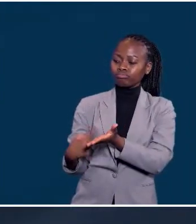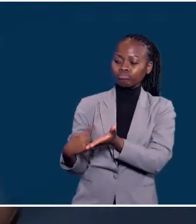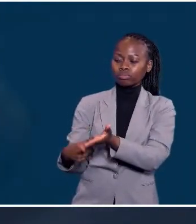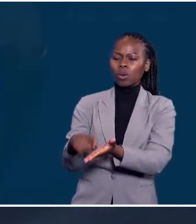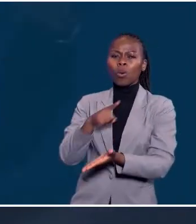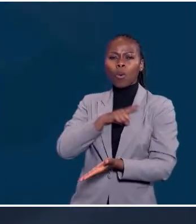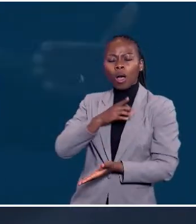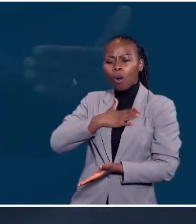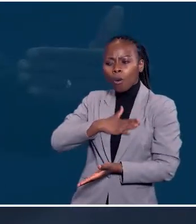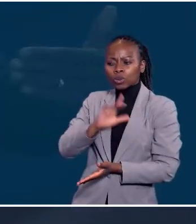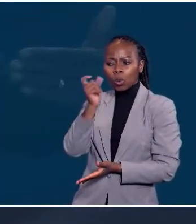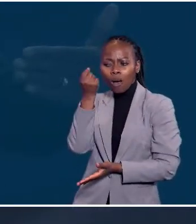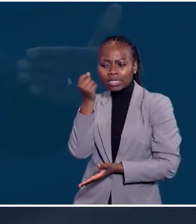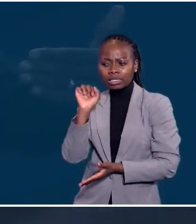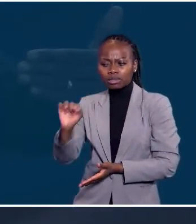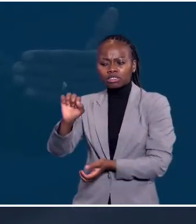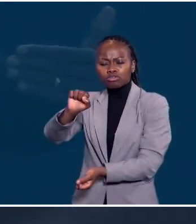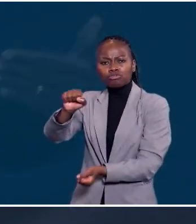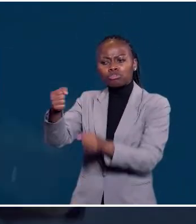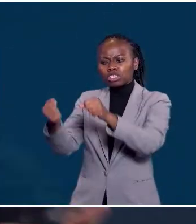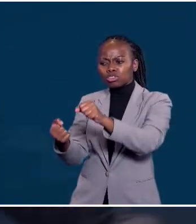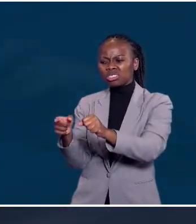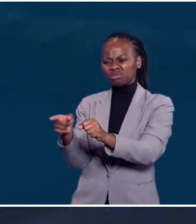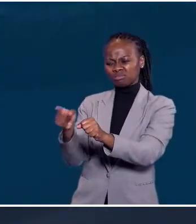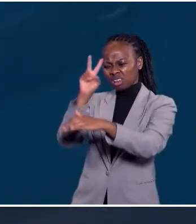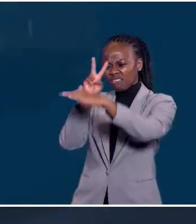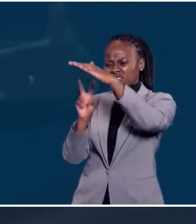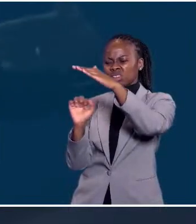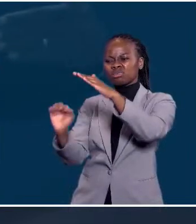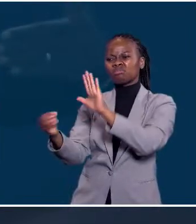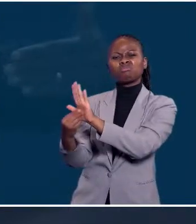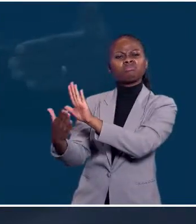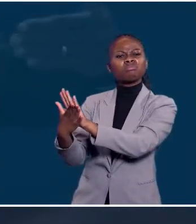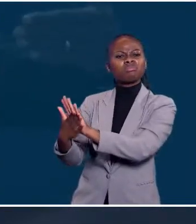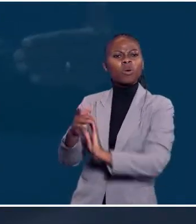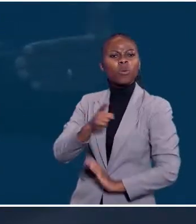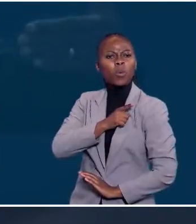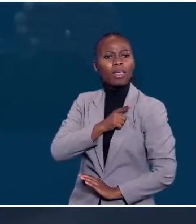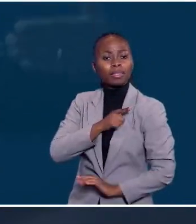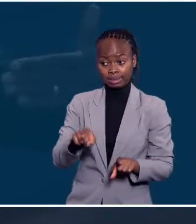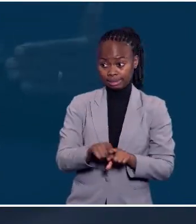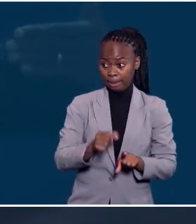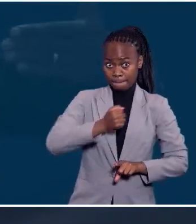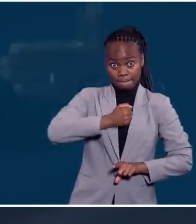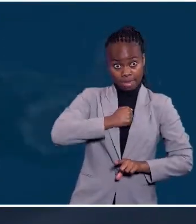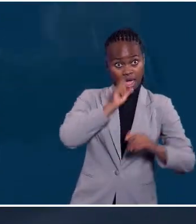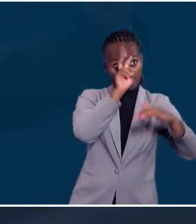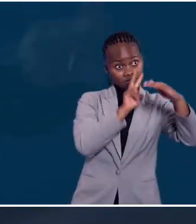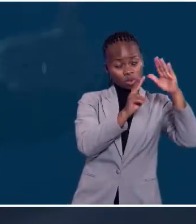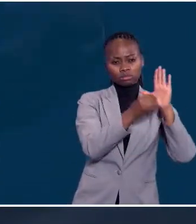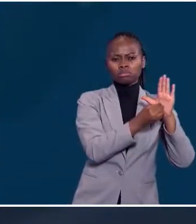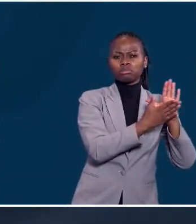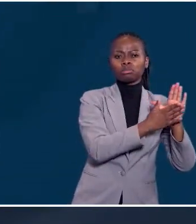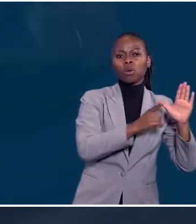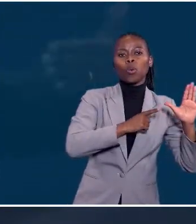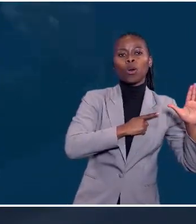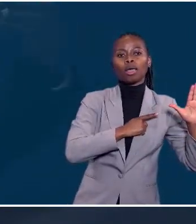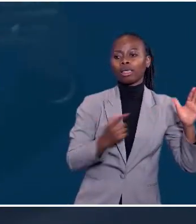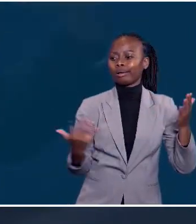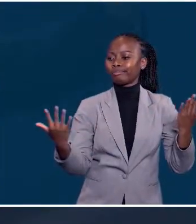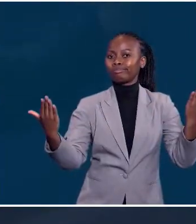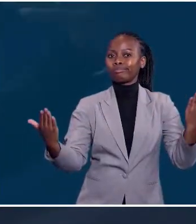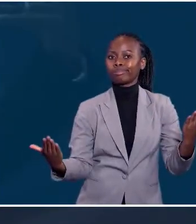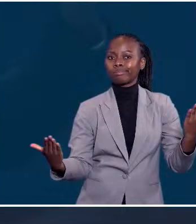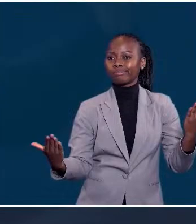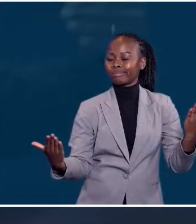understand how the Treasury has arrived at its forecast and how the Reserve Bank has arrived at its forecast, and what